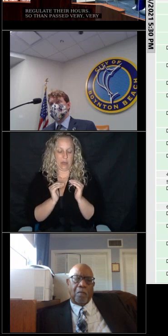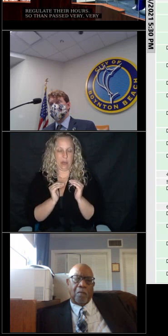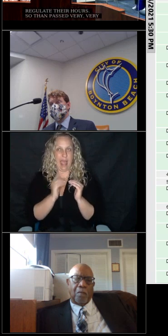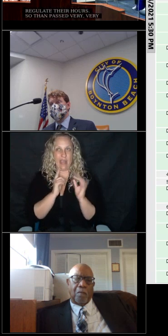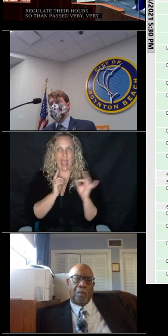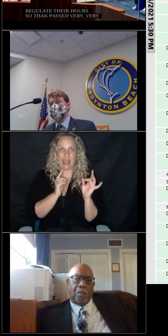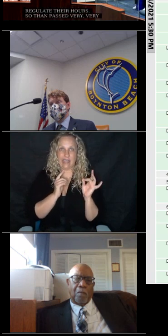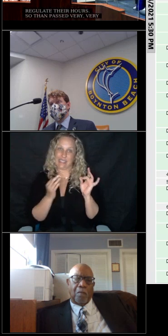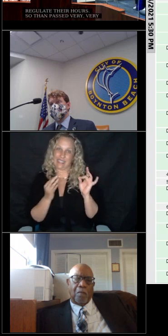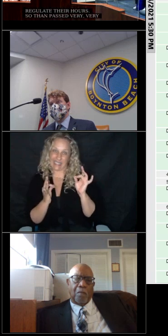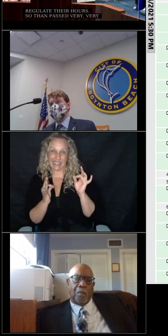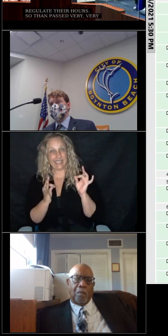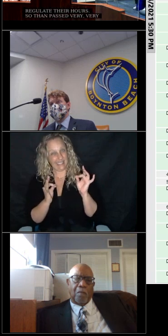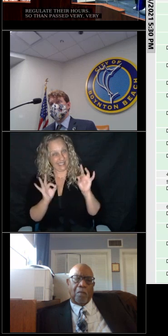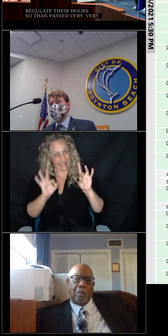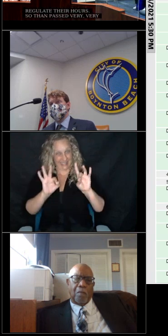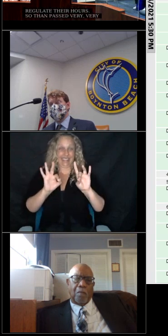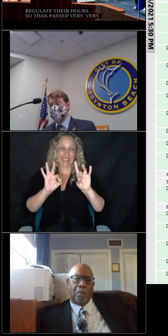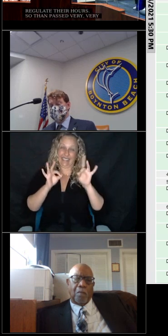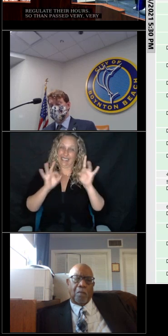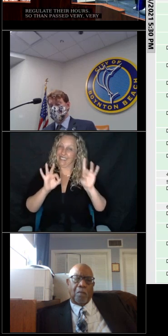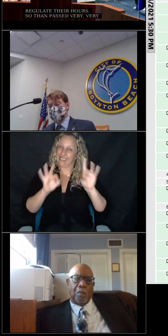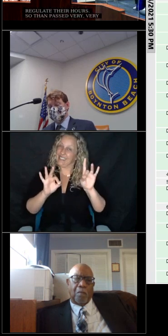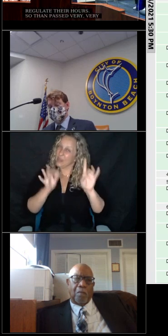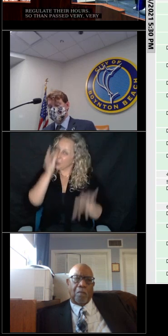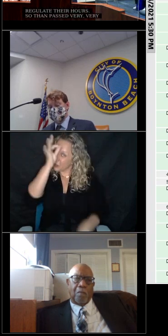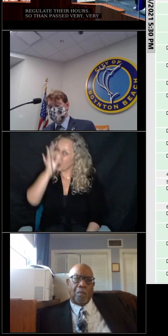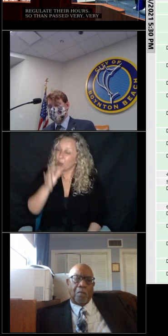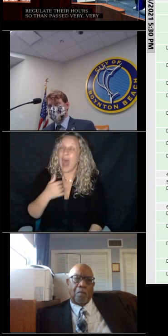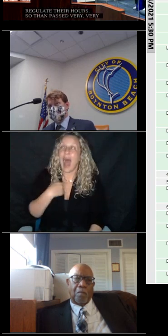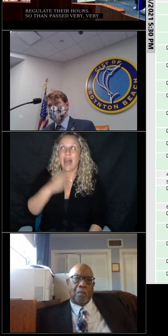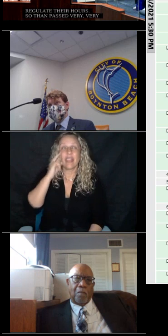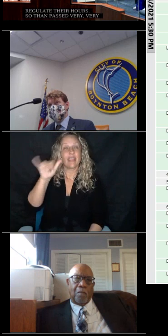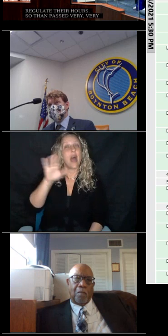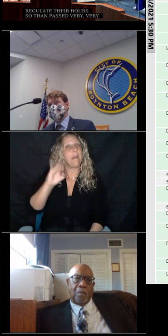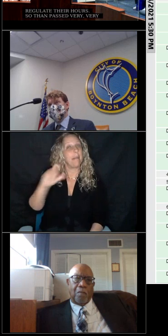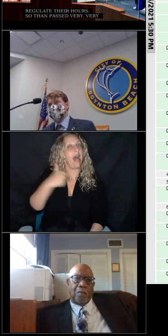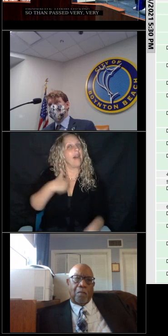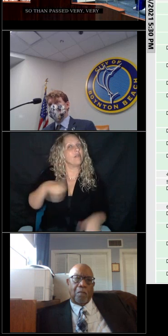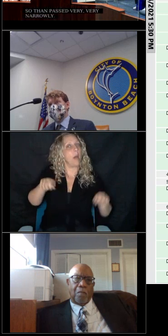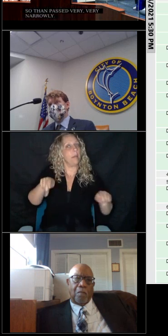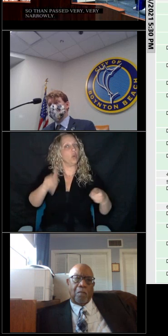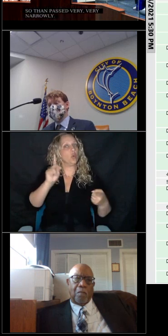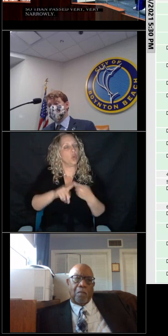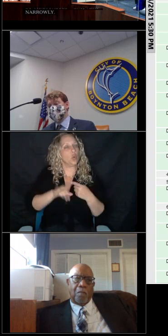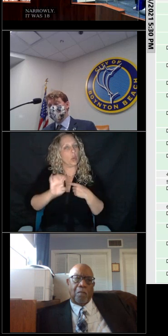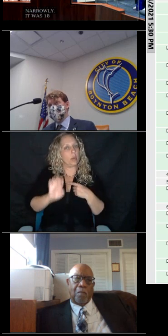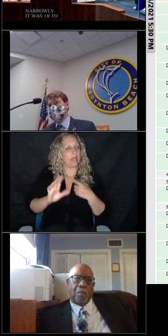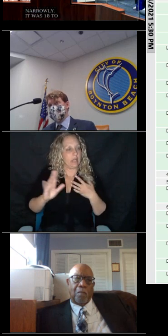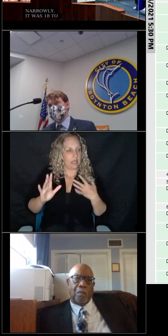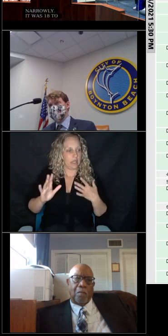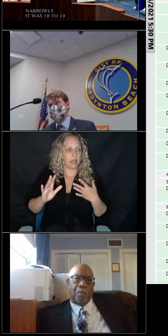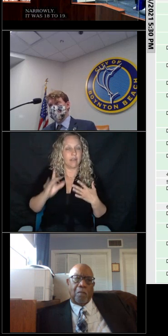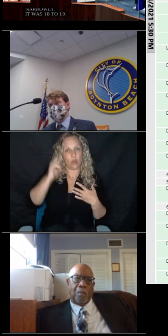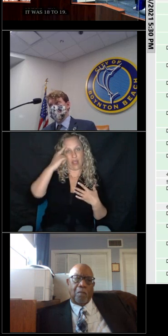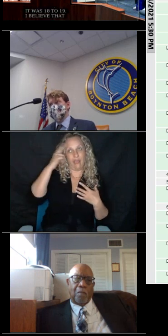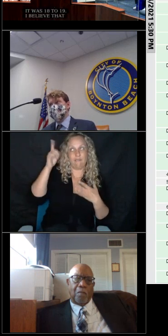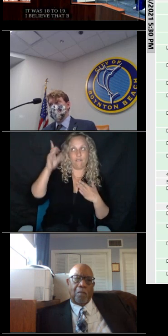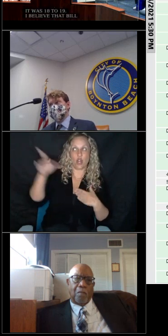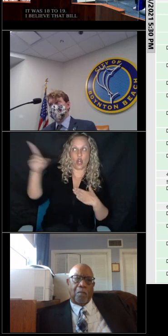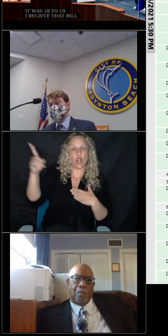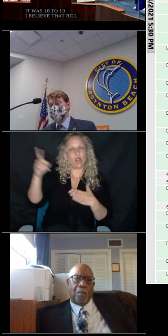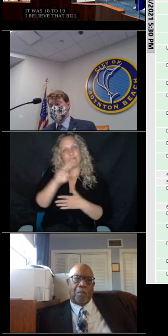to 19. I believe that bill has the opportunity for the governor to issue a